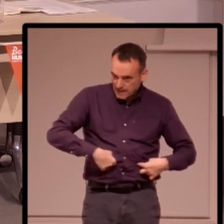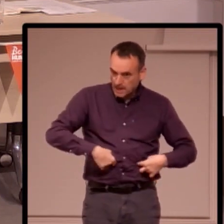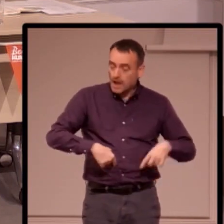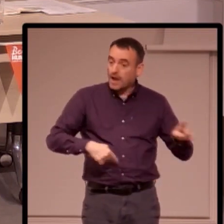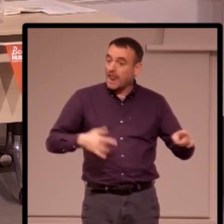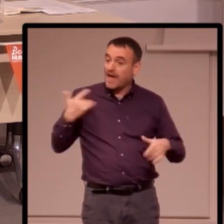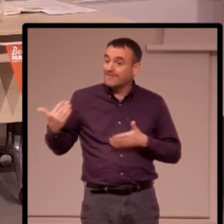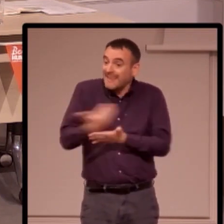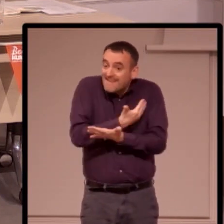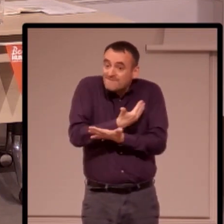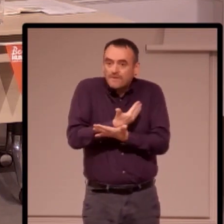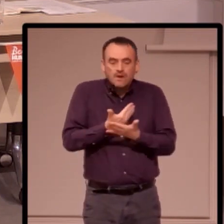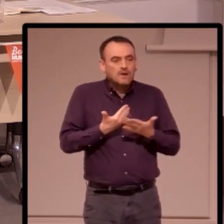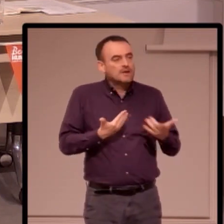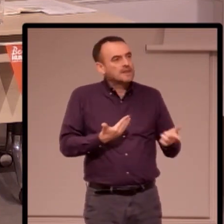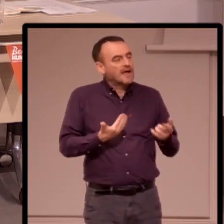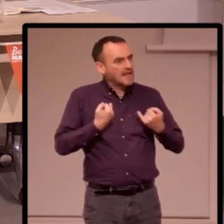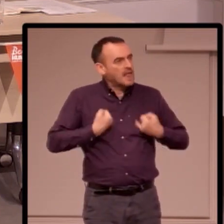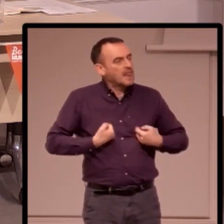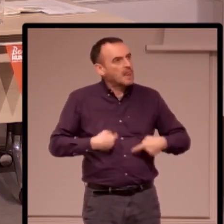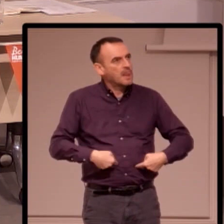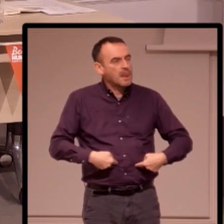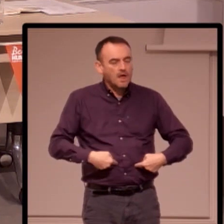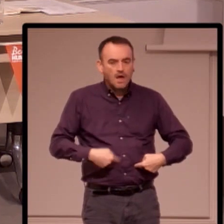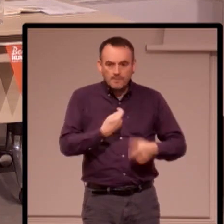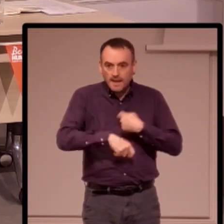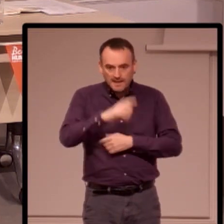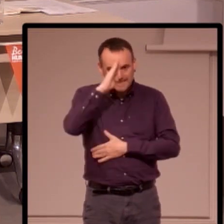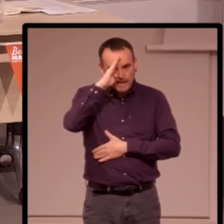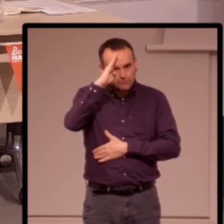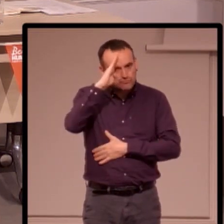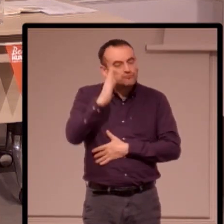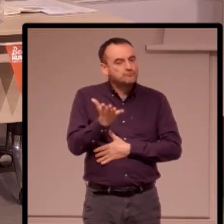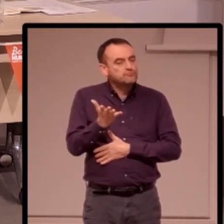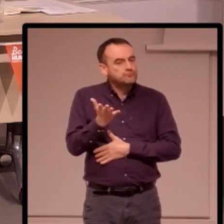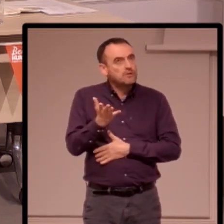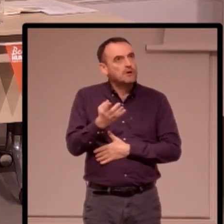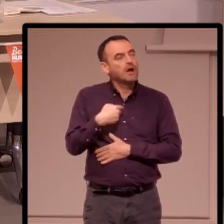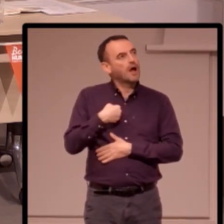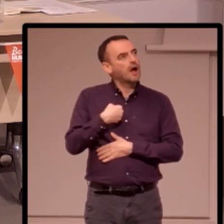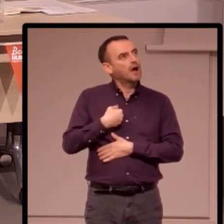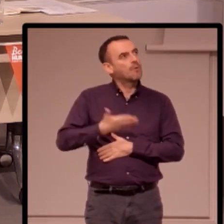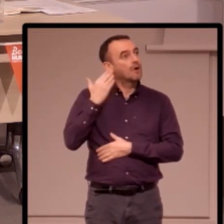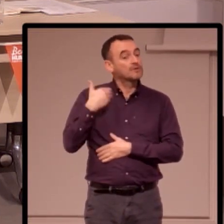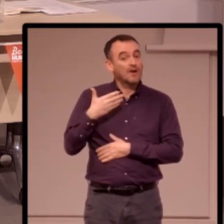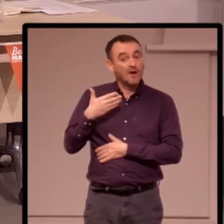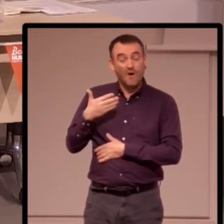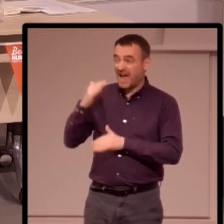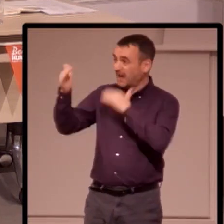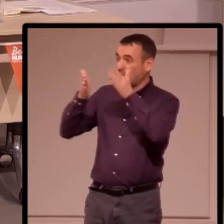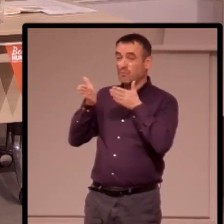slowly, it was a very dangerous condition, really. And I was on an adult